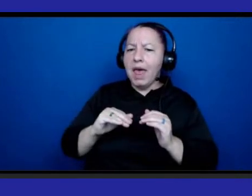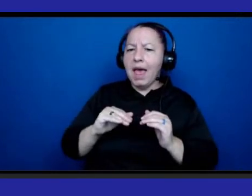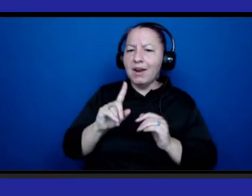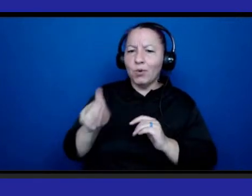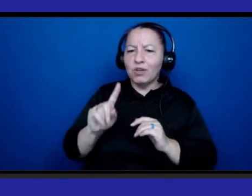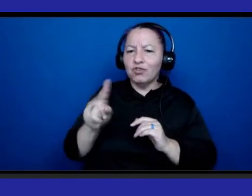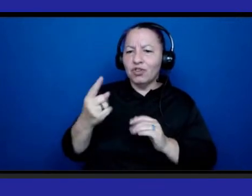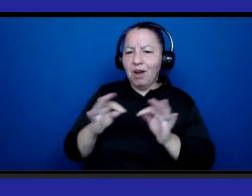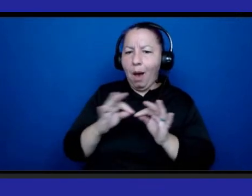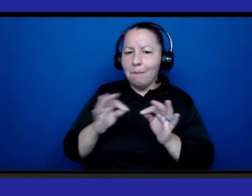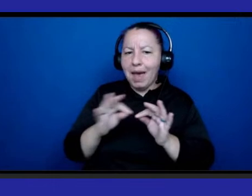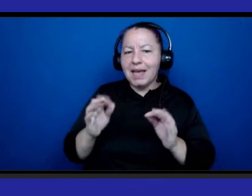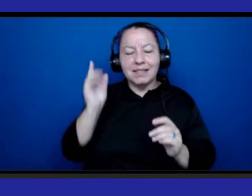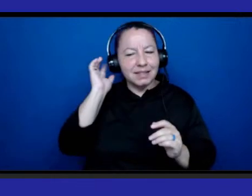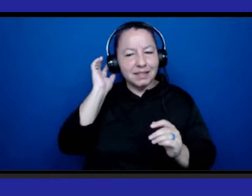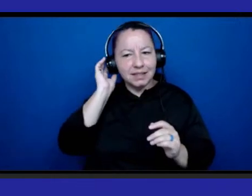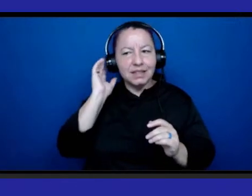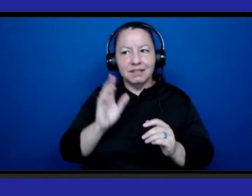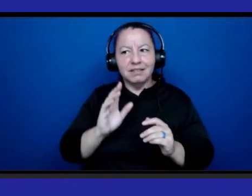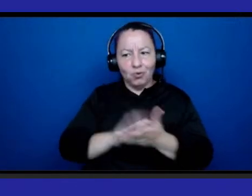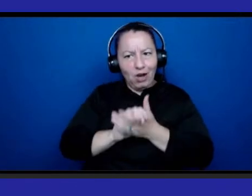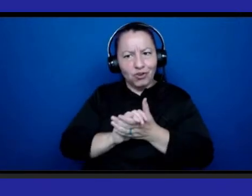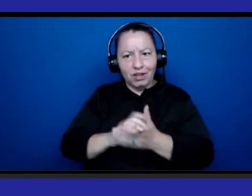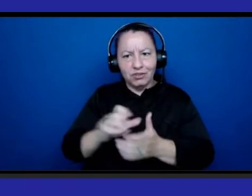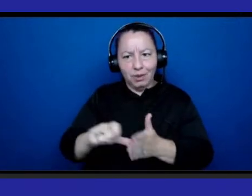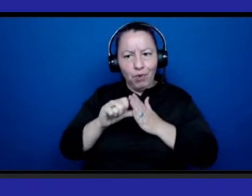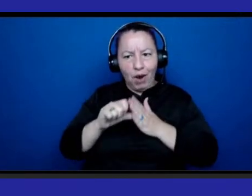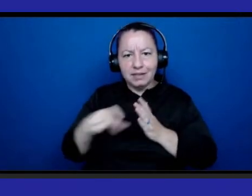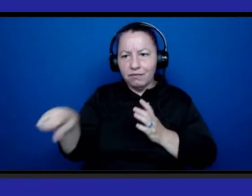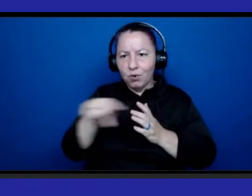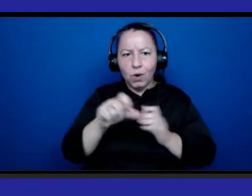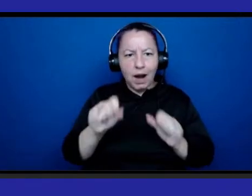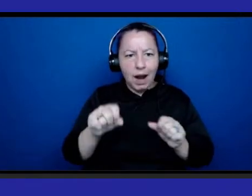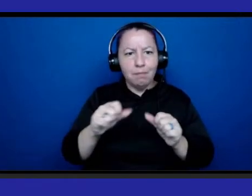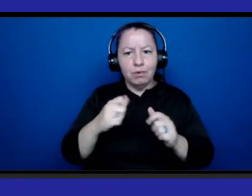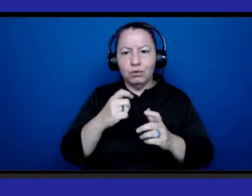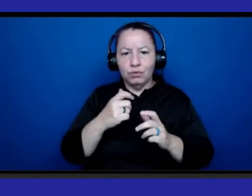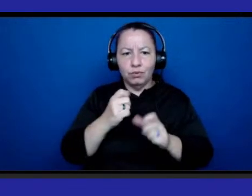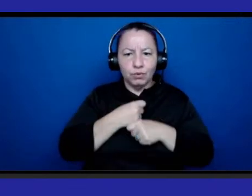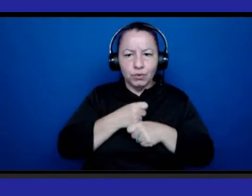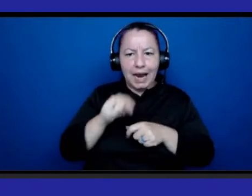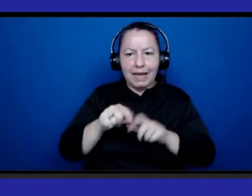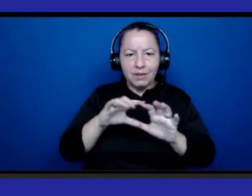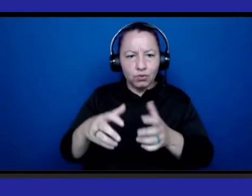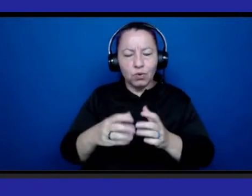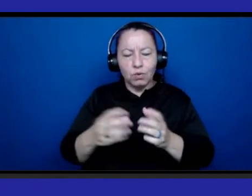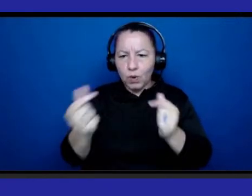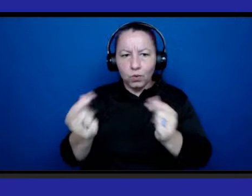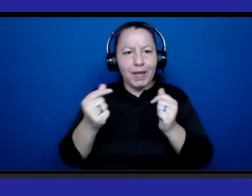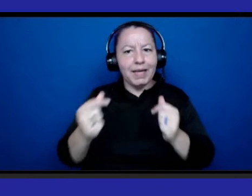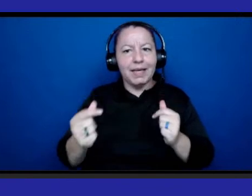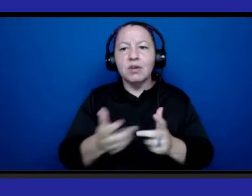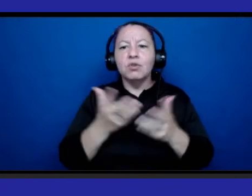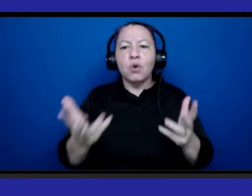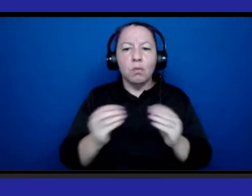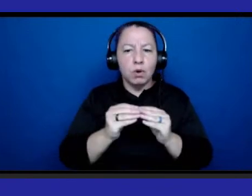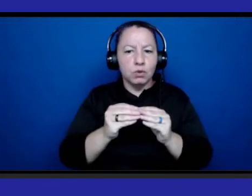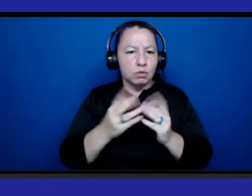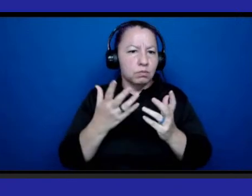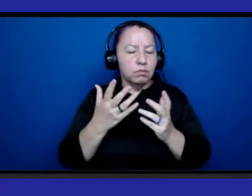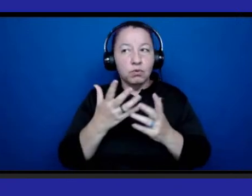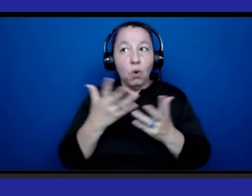pretty impressive that you were all able to put together this group so quickly and that there's so much interest from what I can